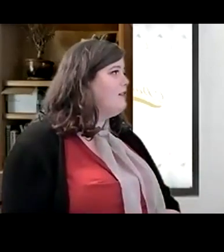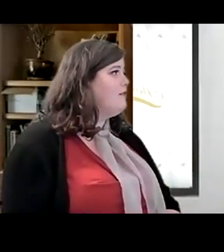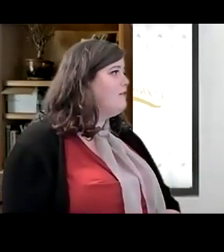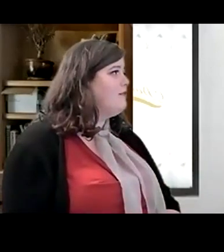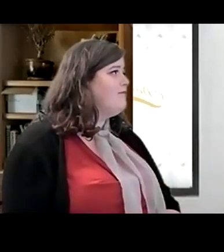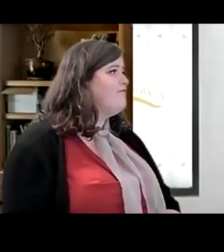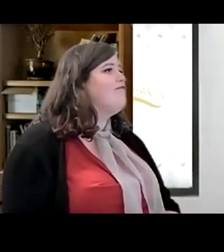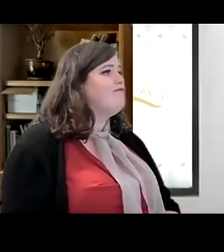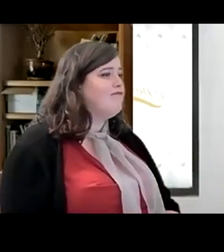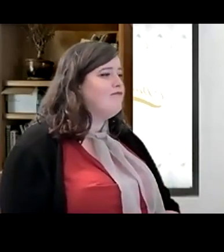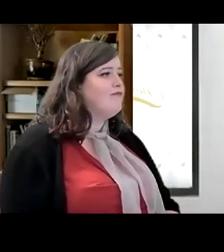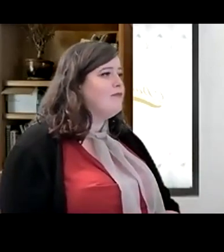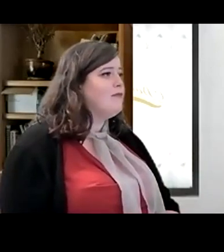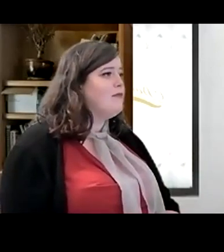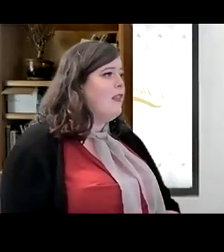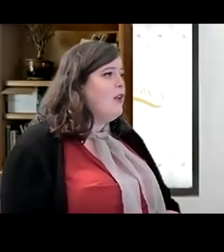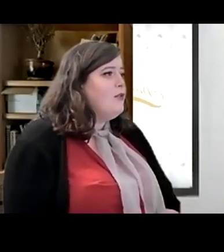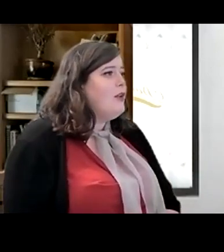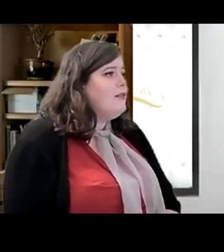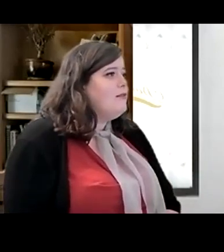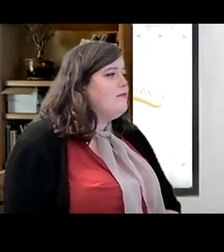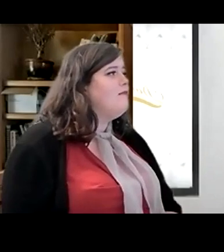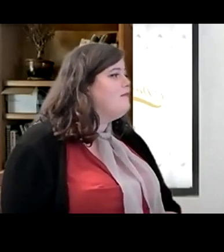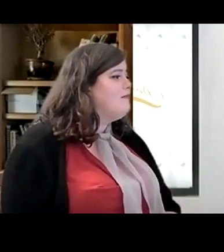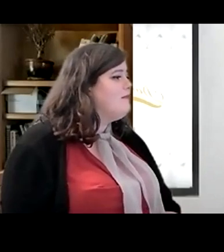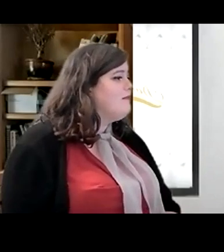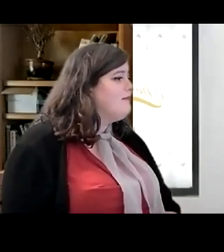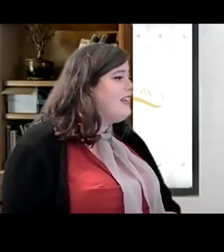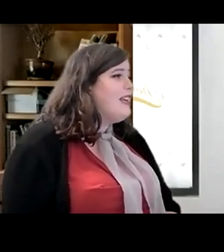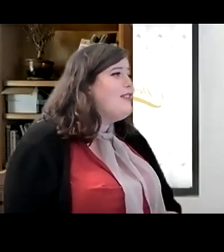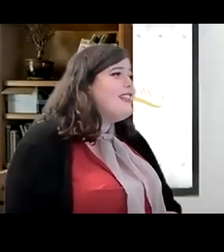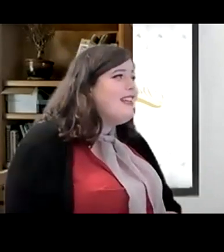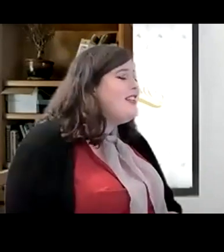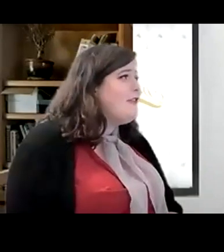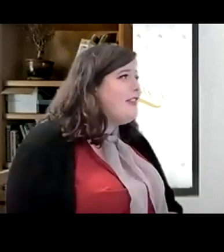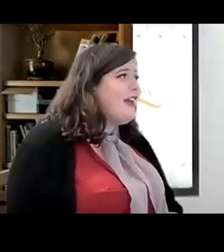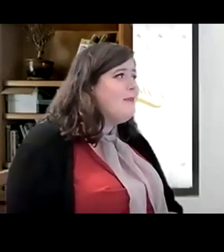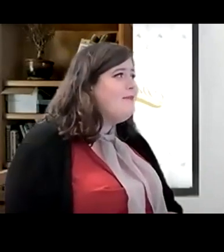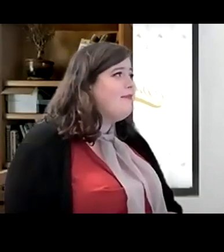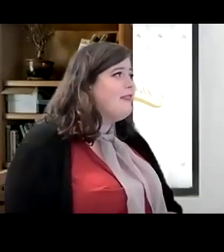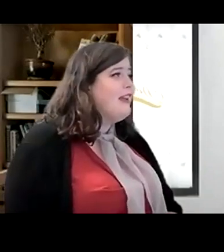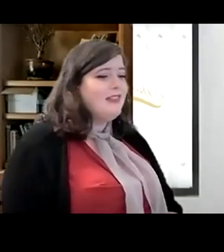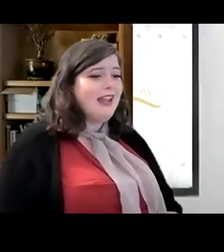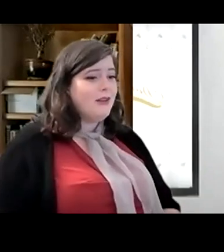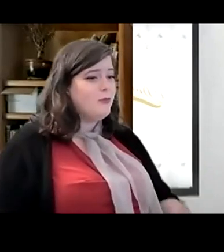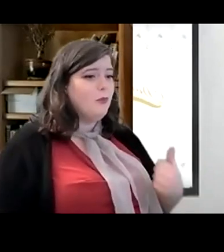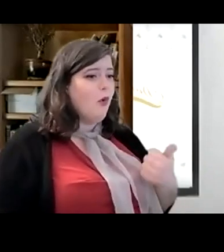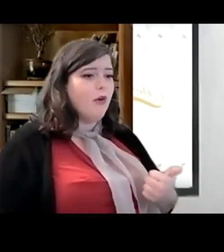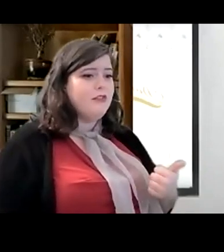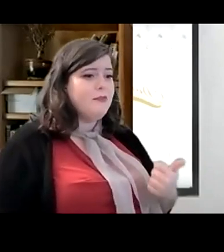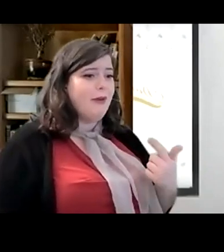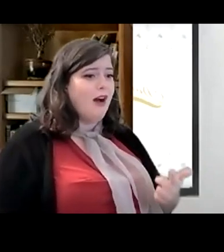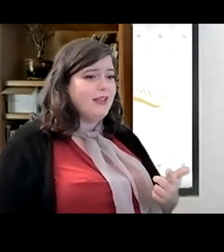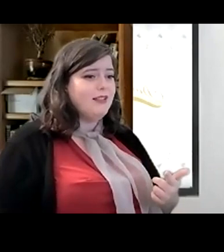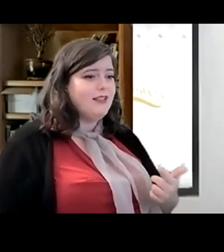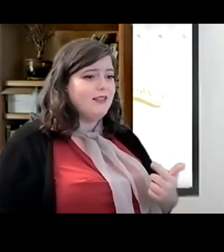we're failures, that we couldn't keep the mortuary alive. Well, they worked so hard for this. It was easy for them. They had